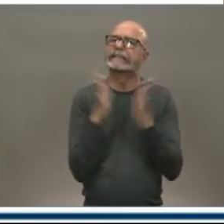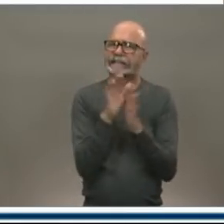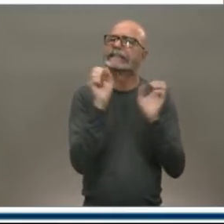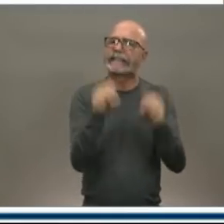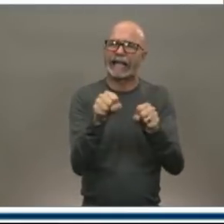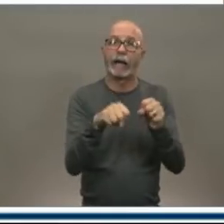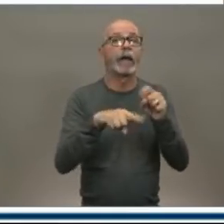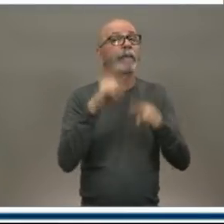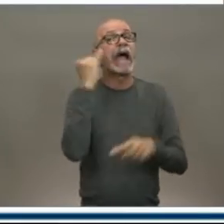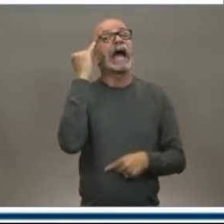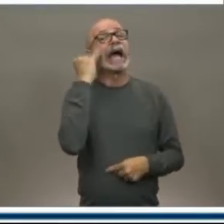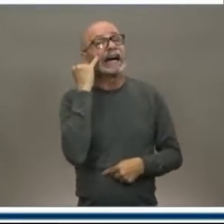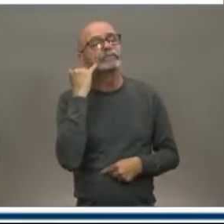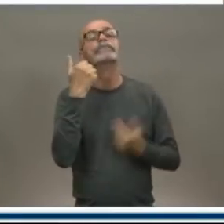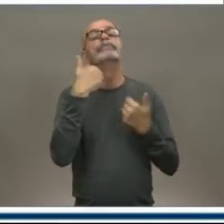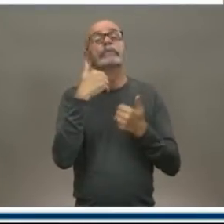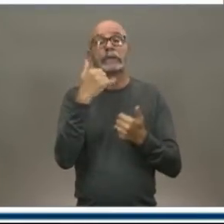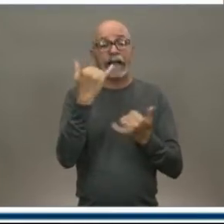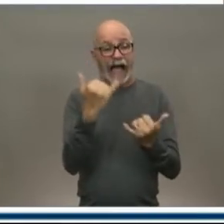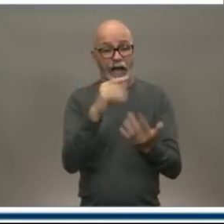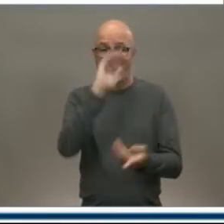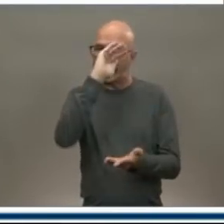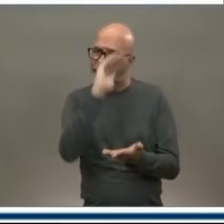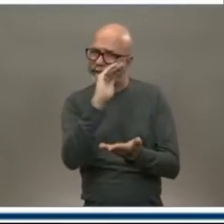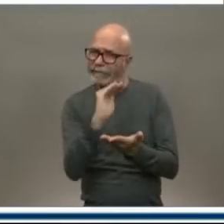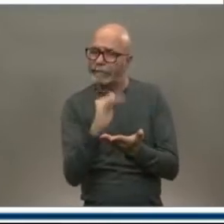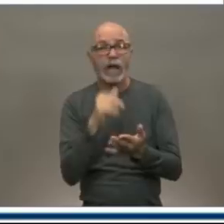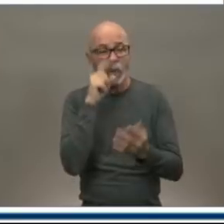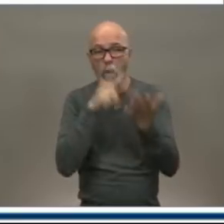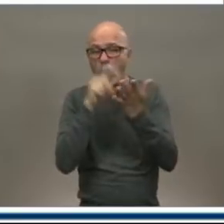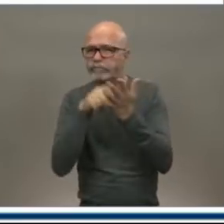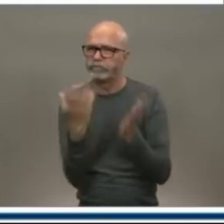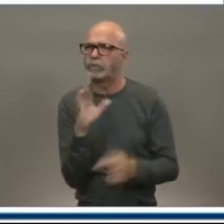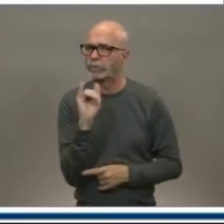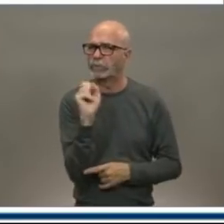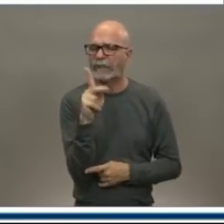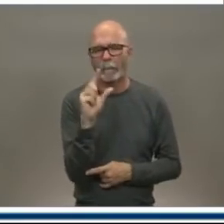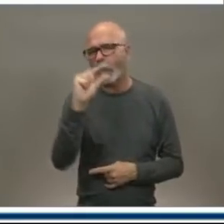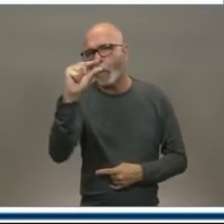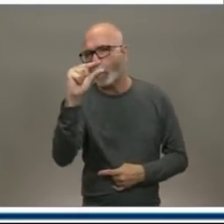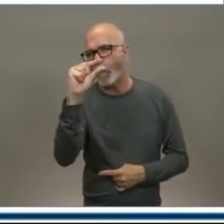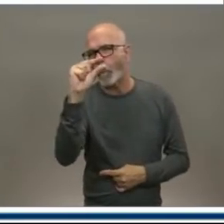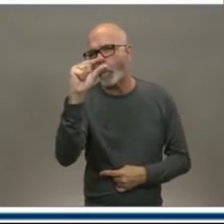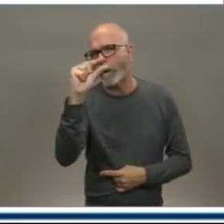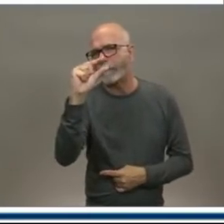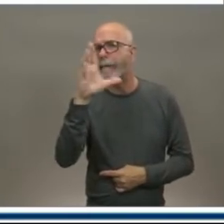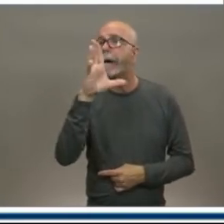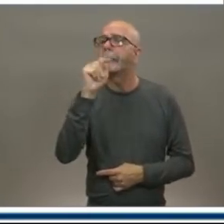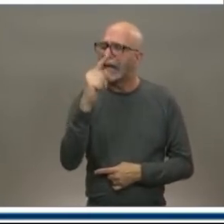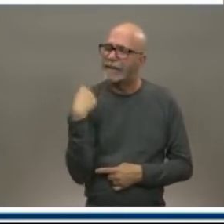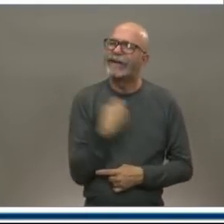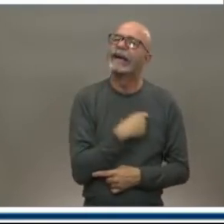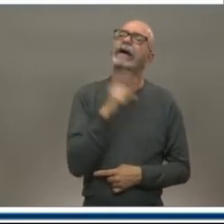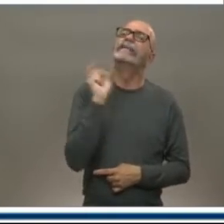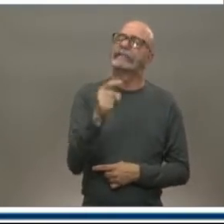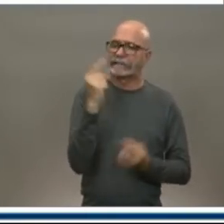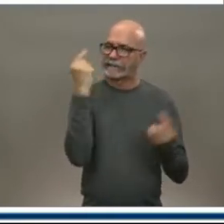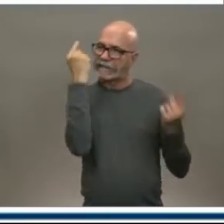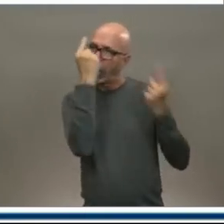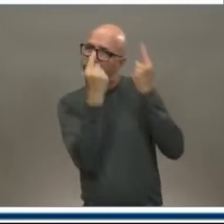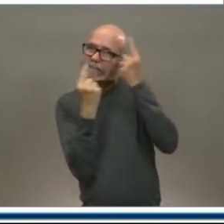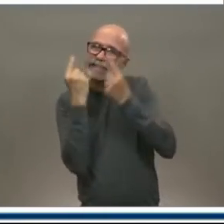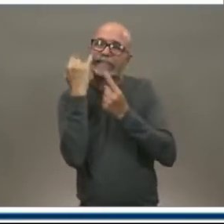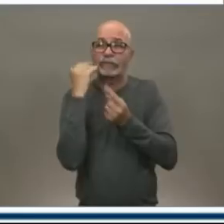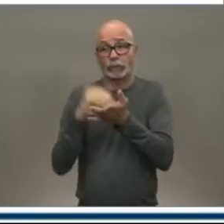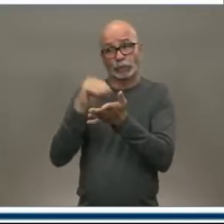reinvigorate our efforts with those students. I got a complaint to my office today about kids from local high school going into a local mall and not following